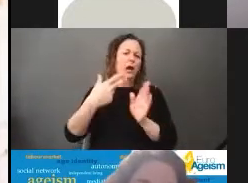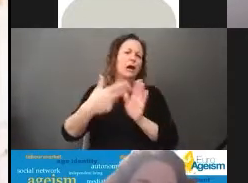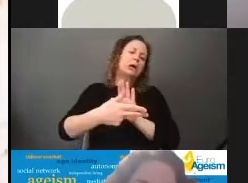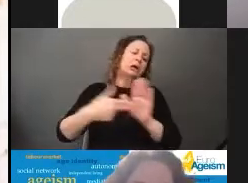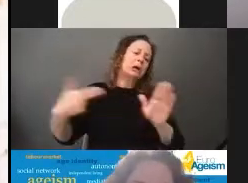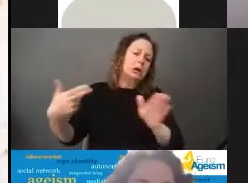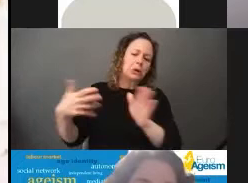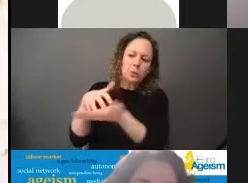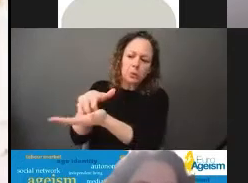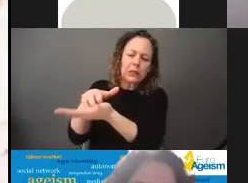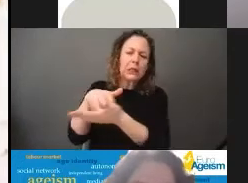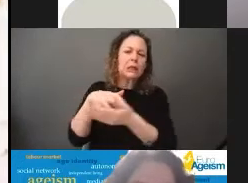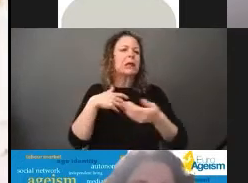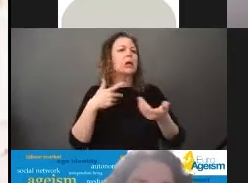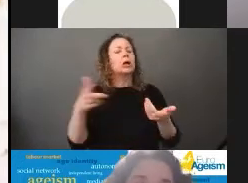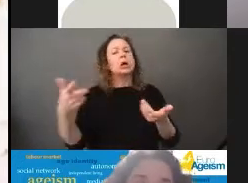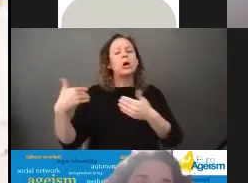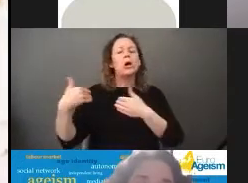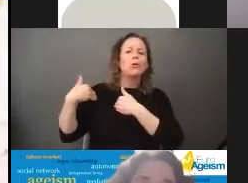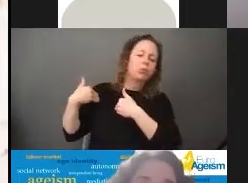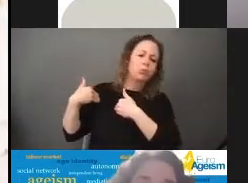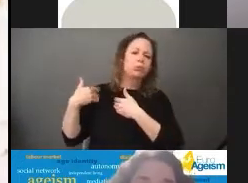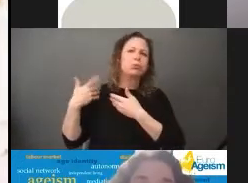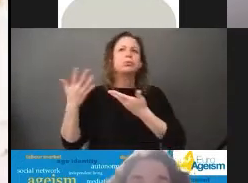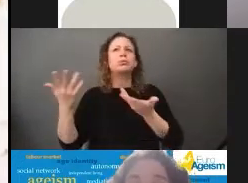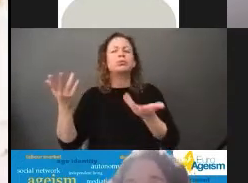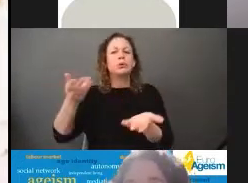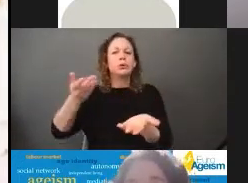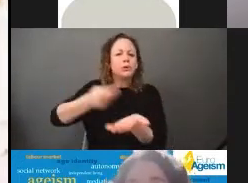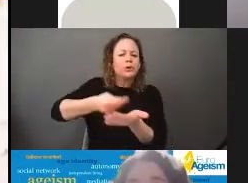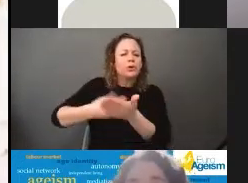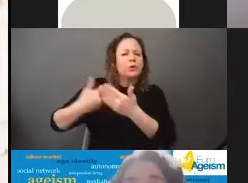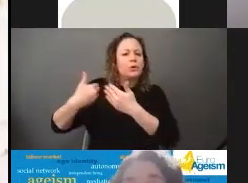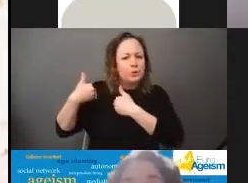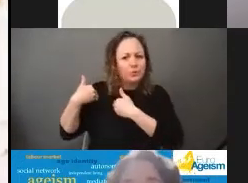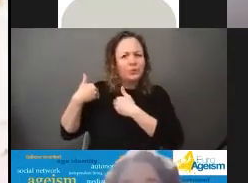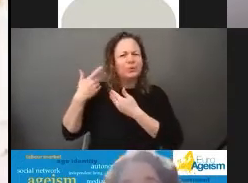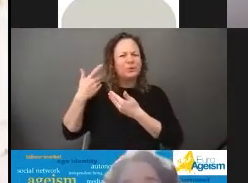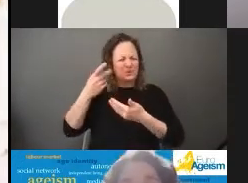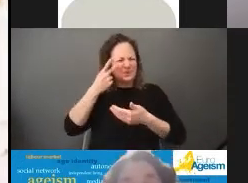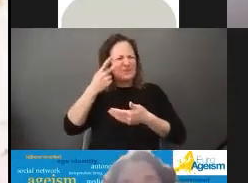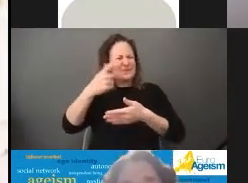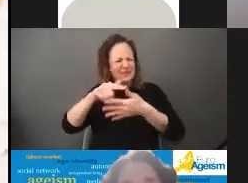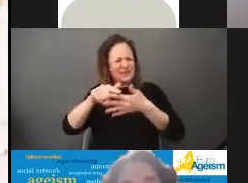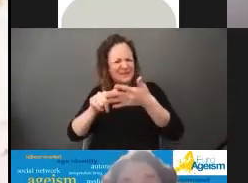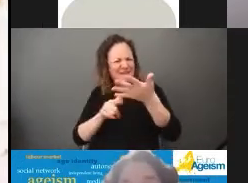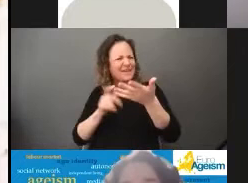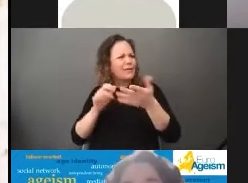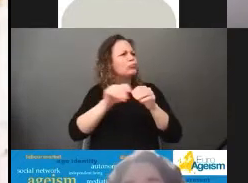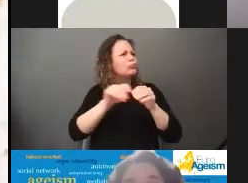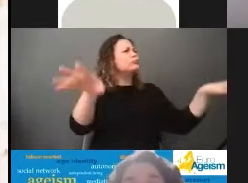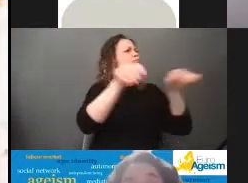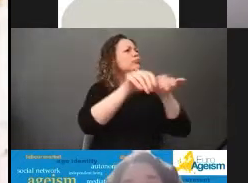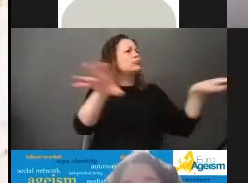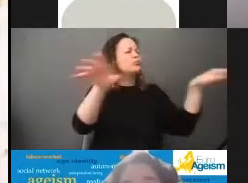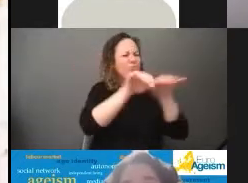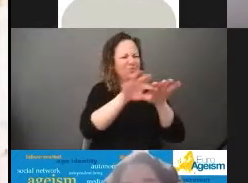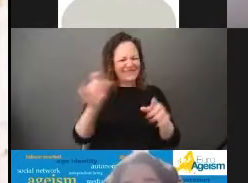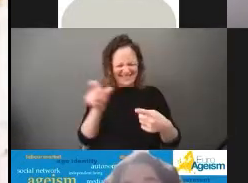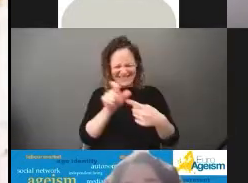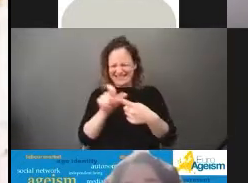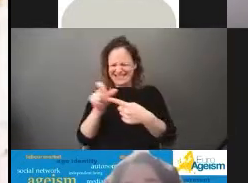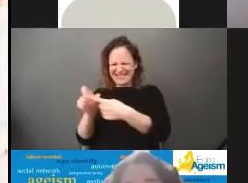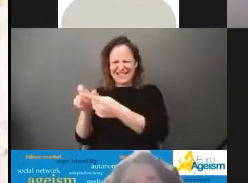been neglected worldwide. This initial communication about older people as vulnerable and a burden has